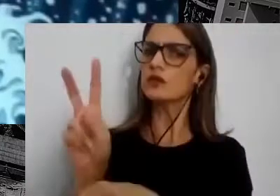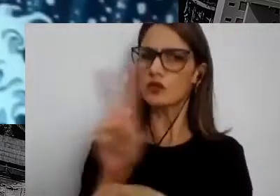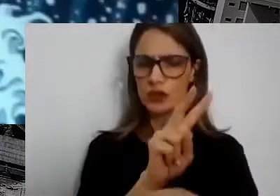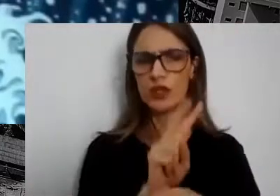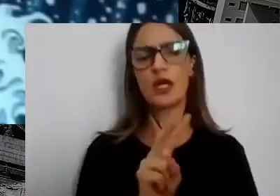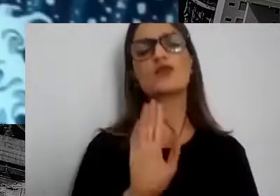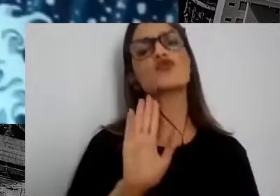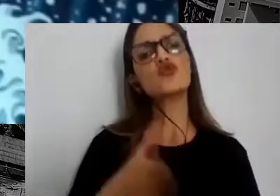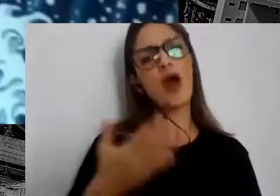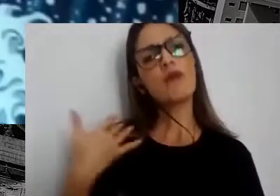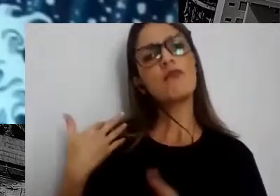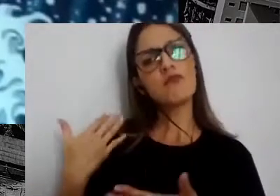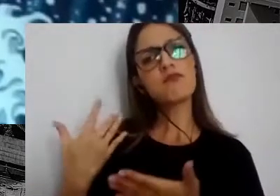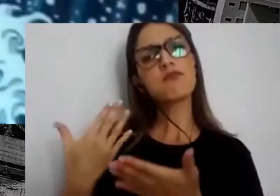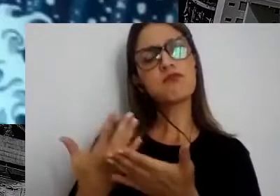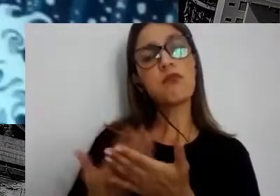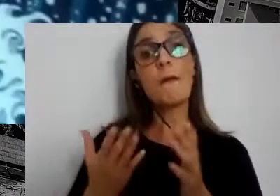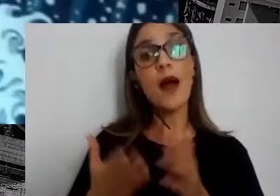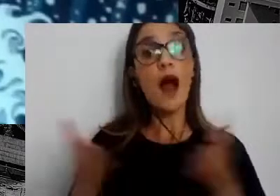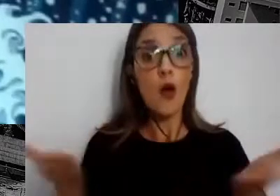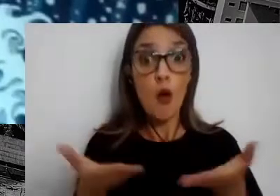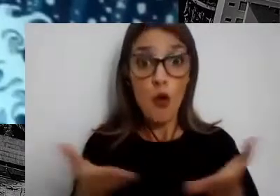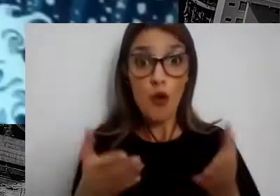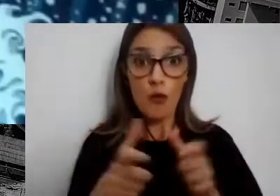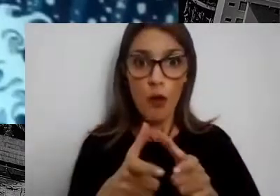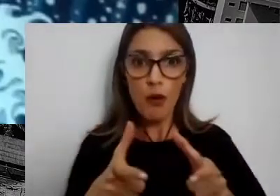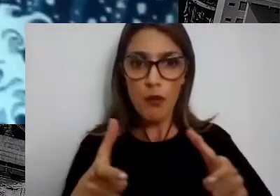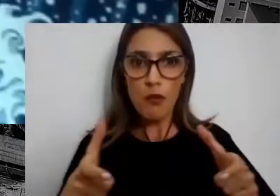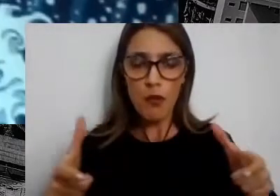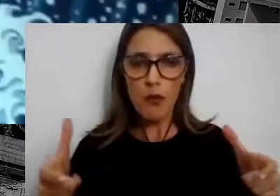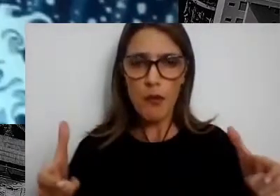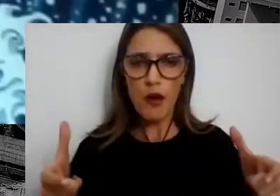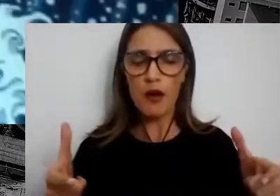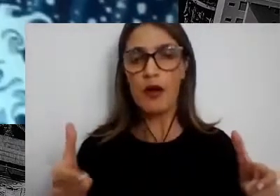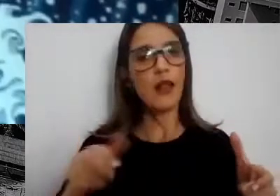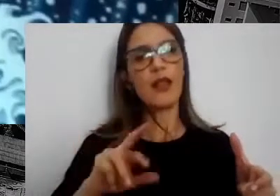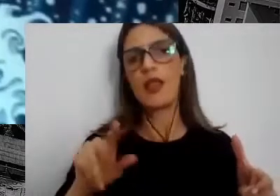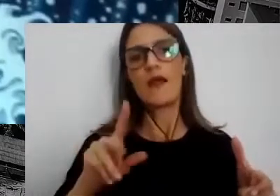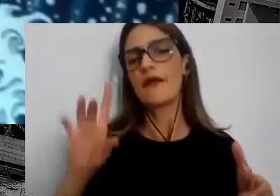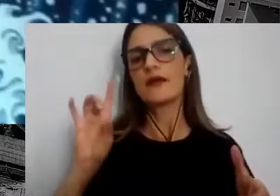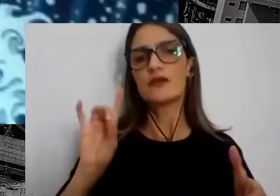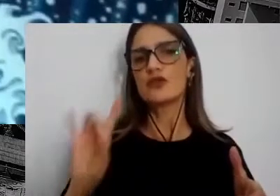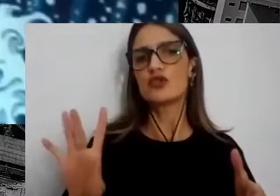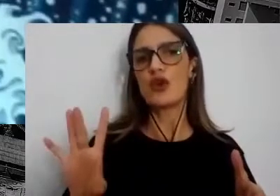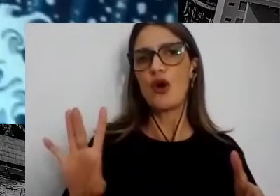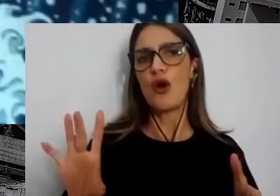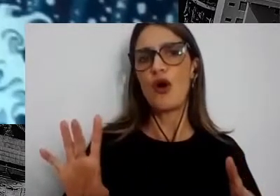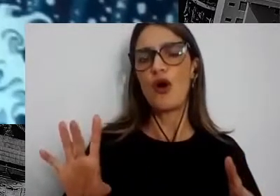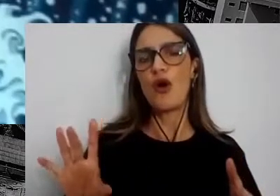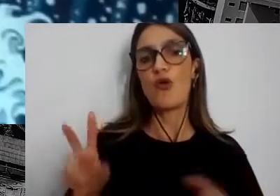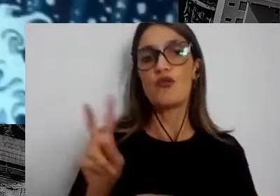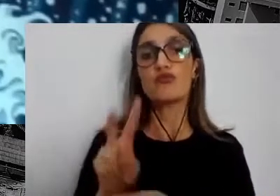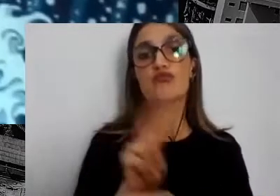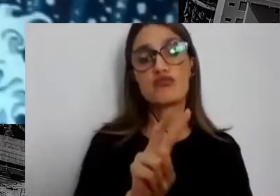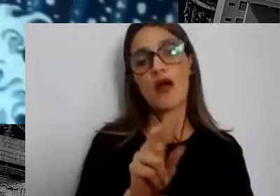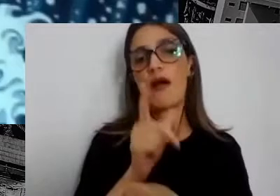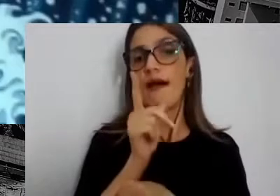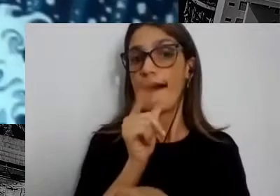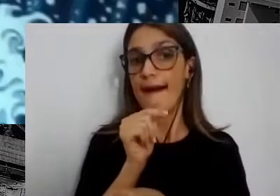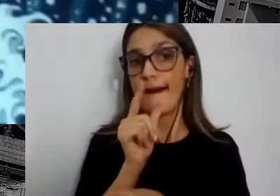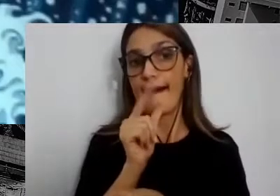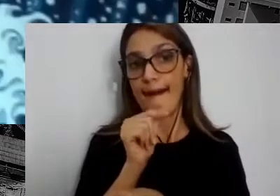by others to not only manage water more responsibly within their factory fence lines, but also